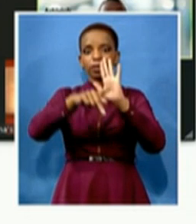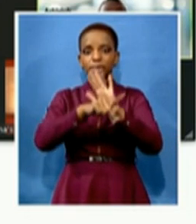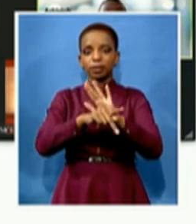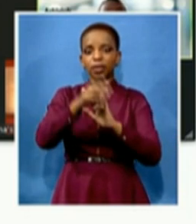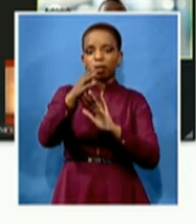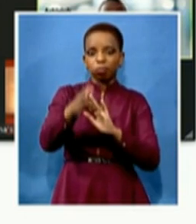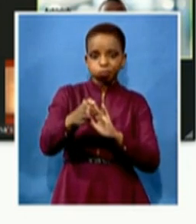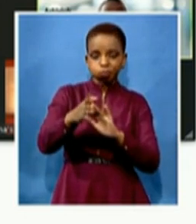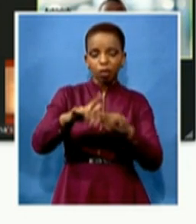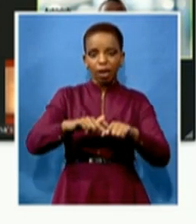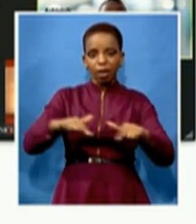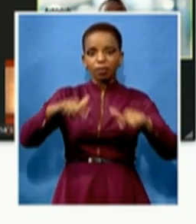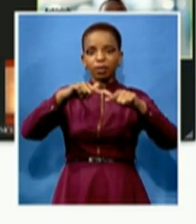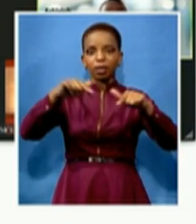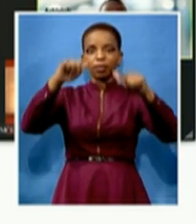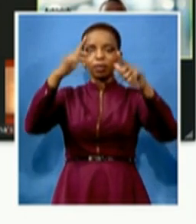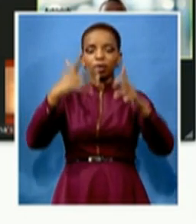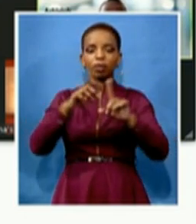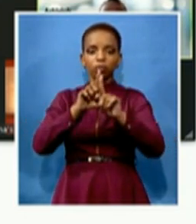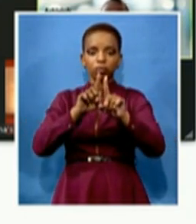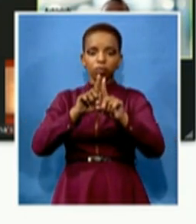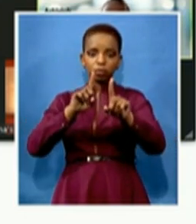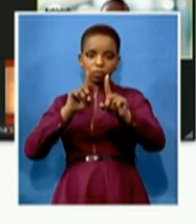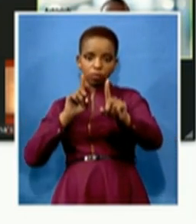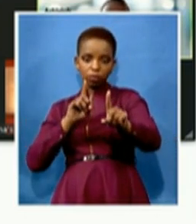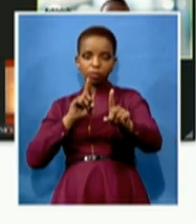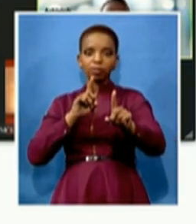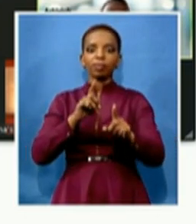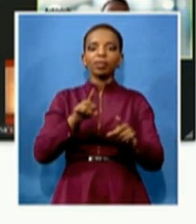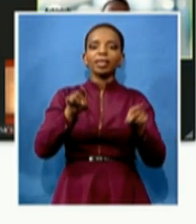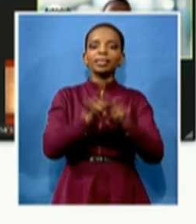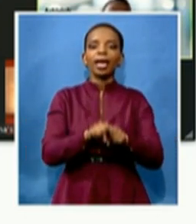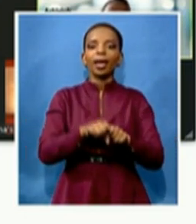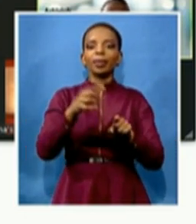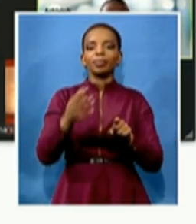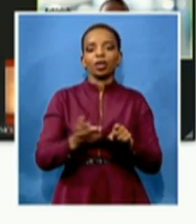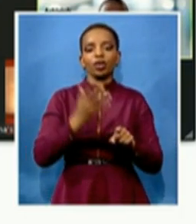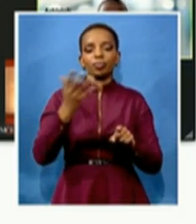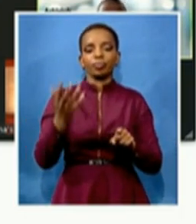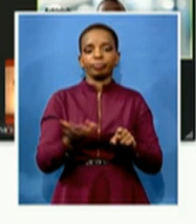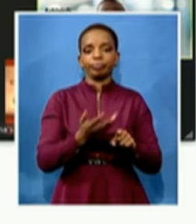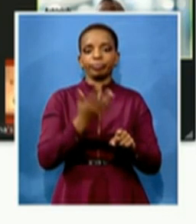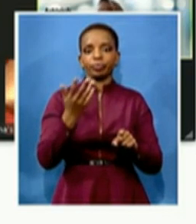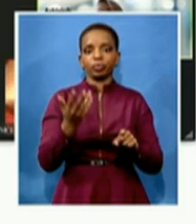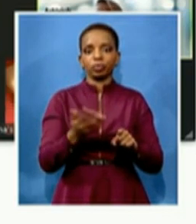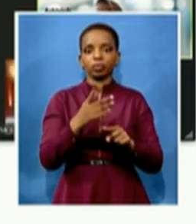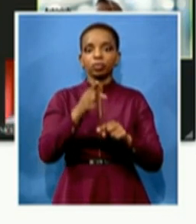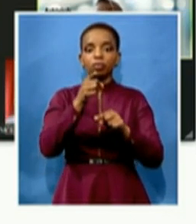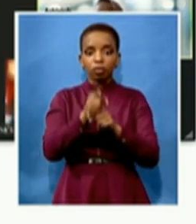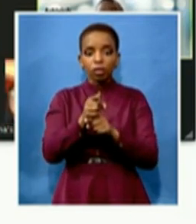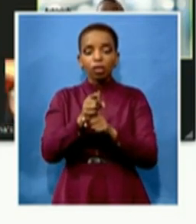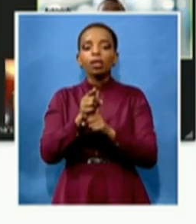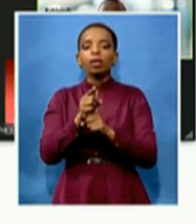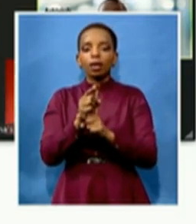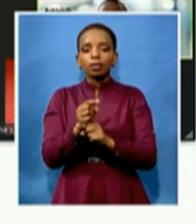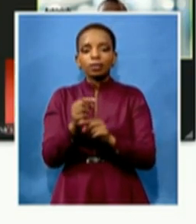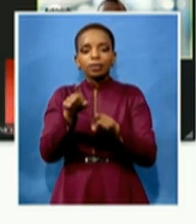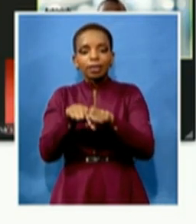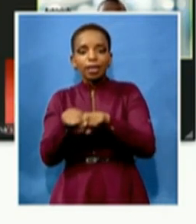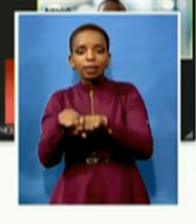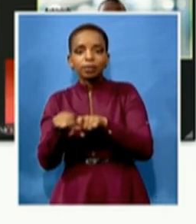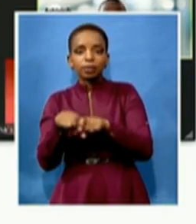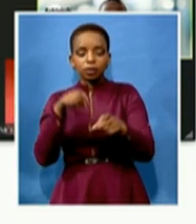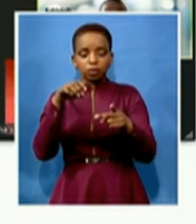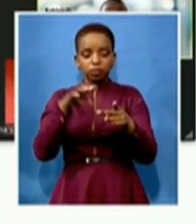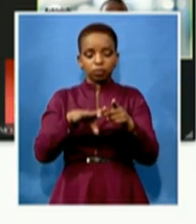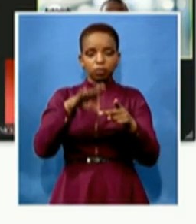as well as significant initiatives around testing, tracking and tracing, and the effectiveness